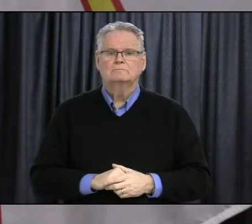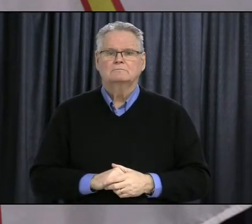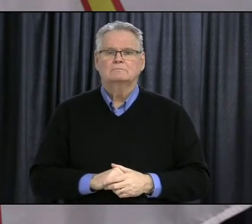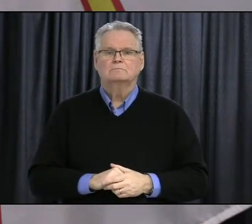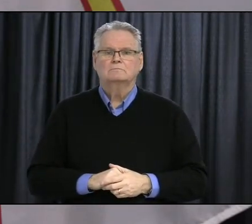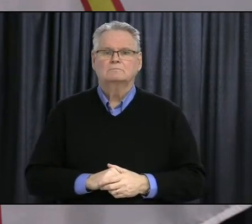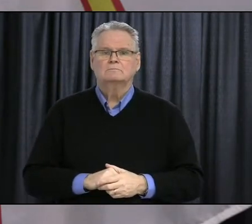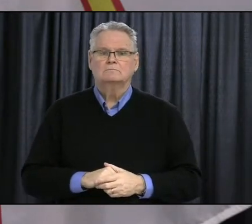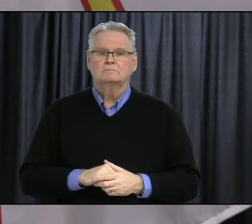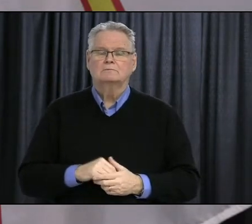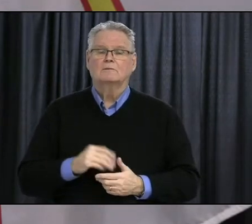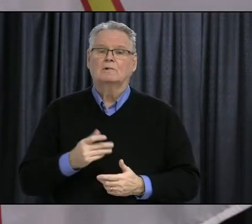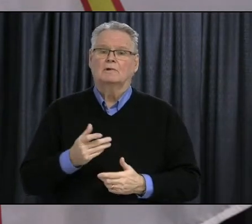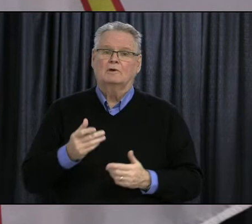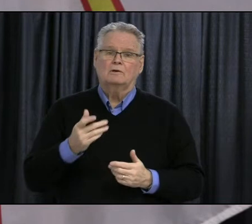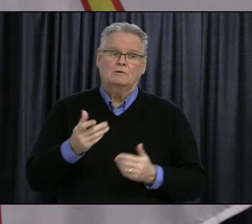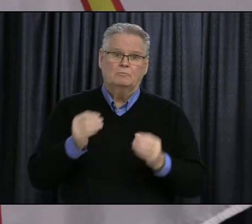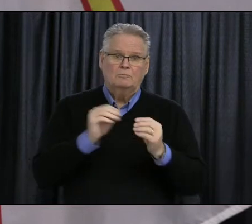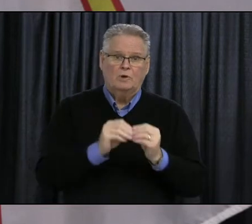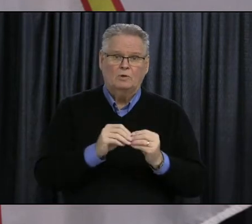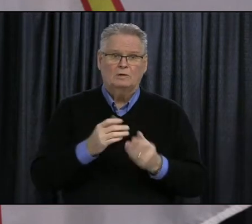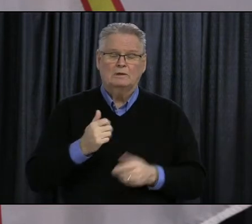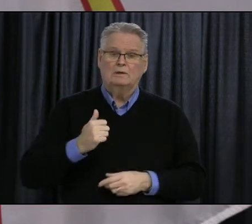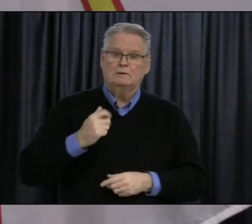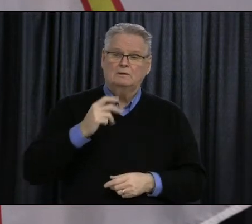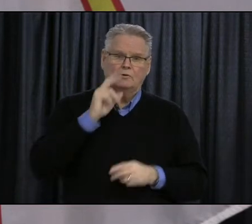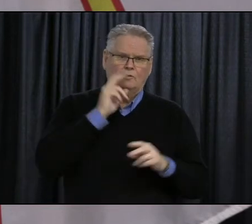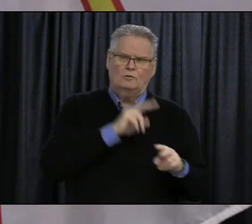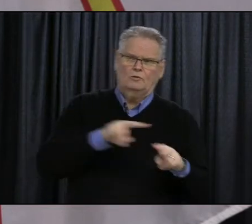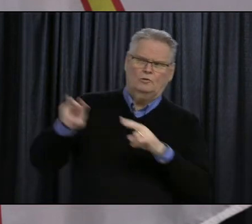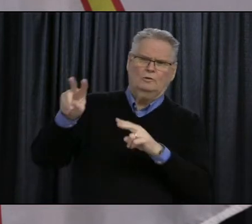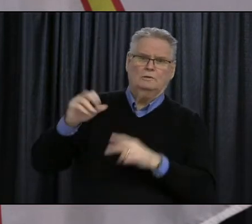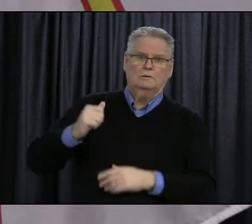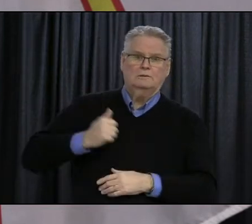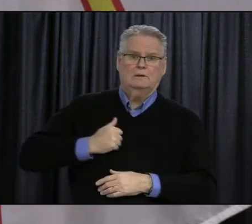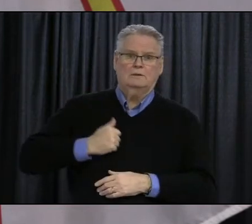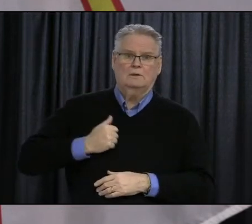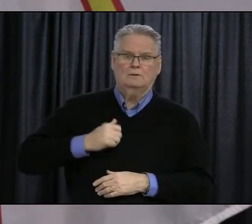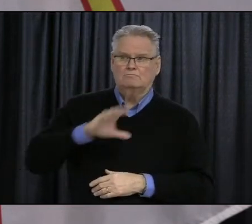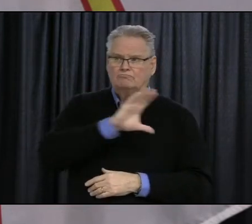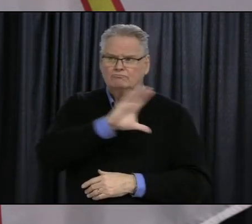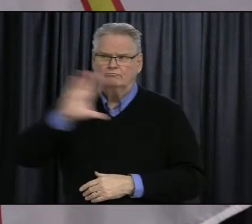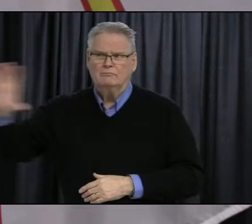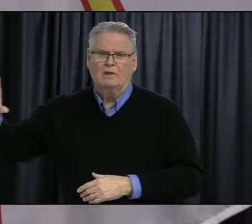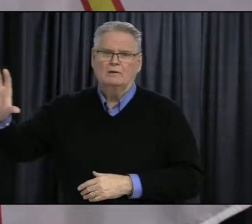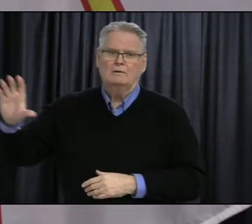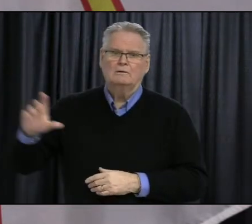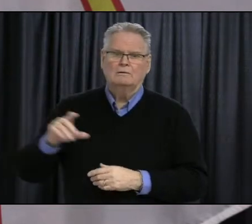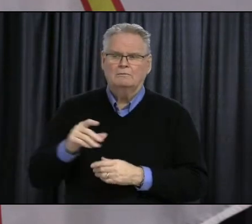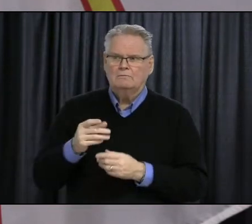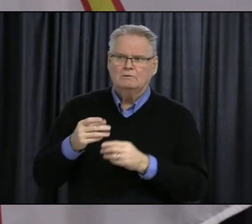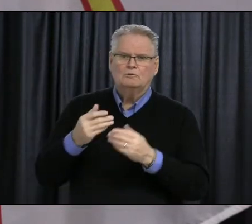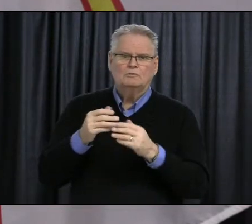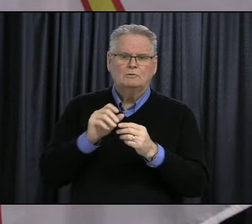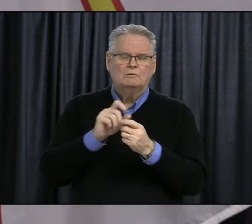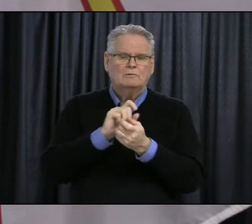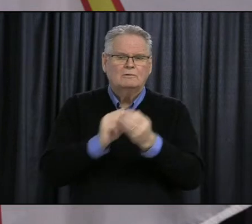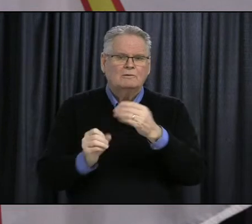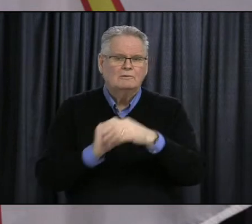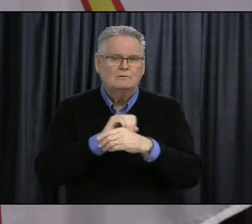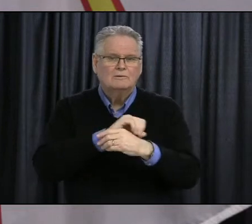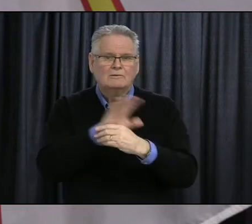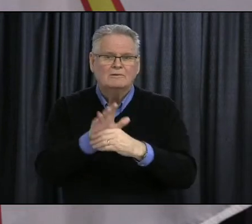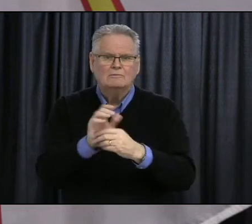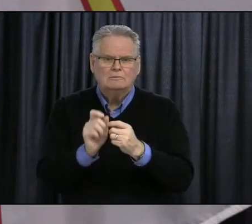really, you know, it behooves all of us really to follow that special measures order. It's just a piece of fabric. It's, you